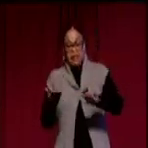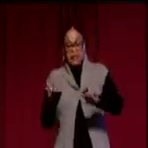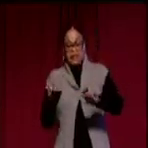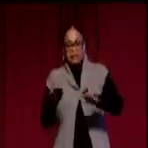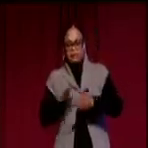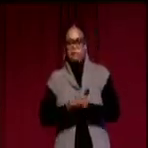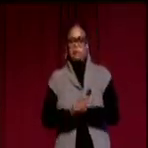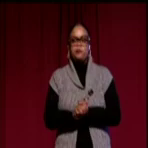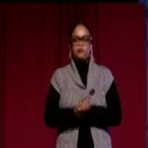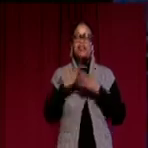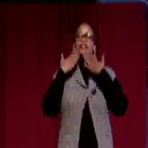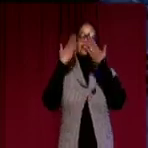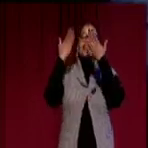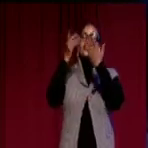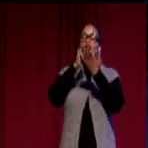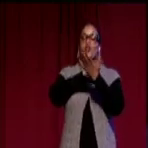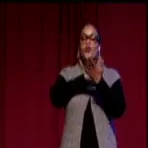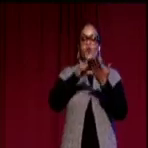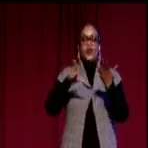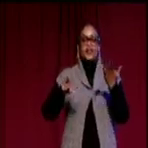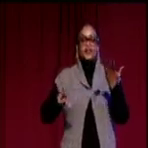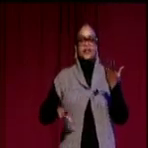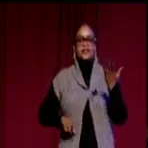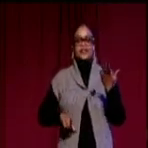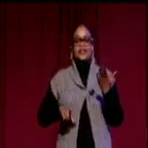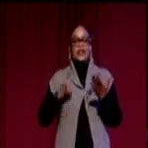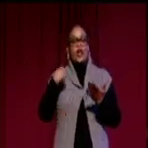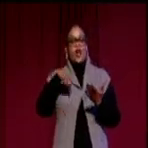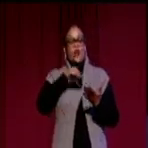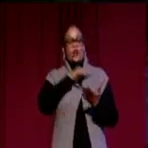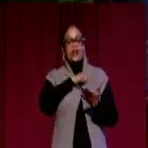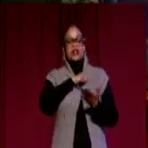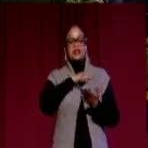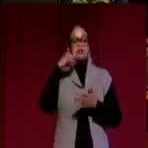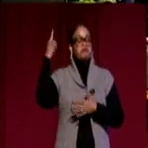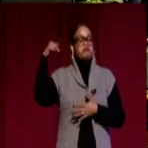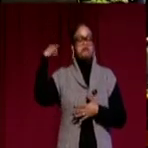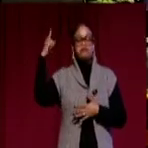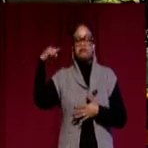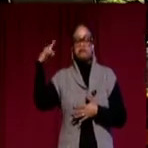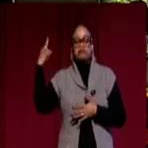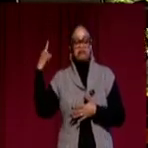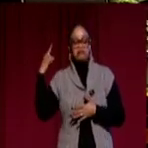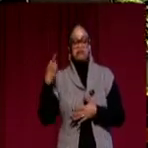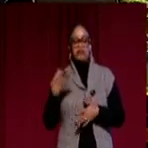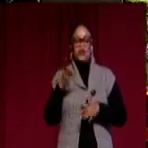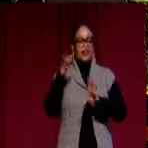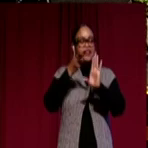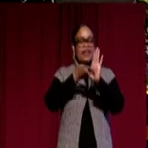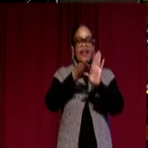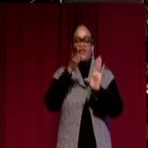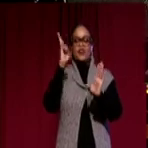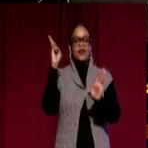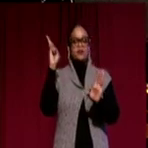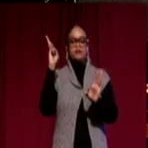here. Thank you, Lord. Oh, we could have lost our mind. We could have gave up.